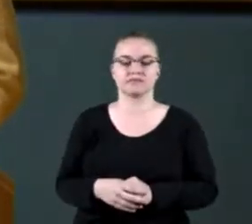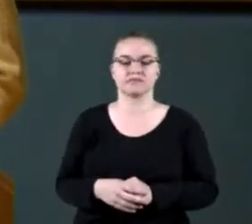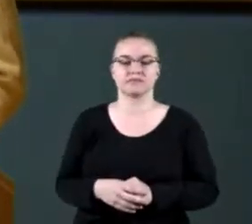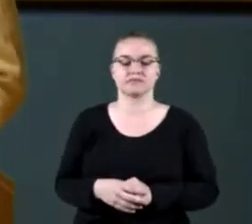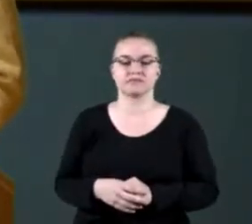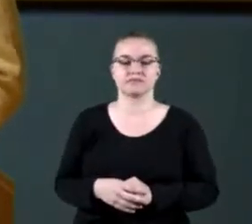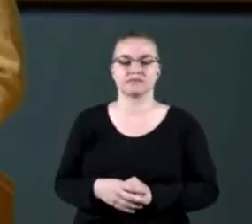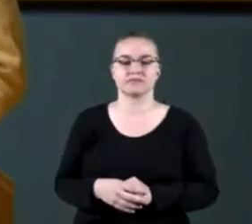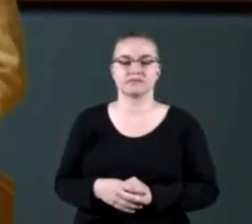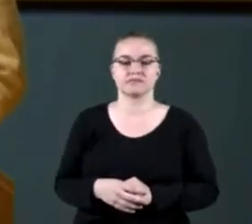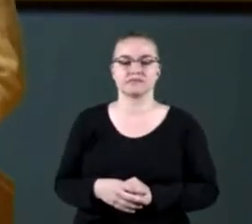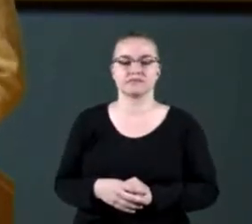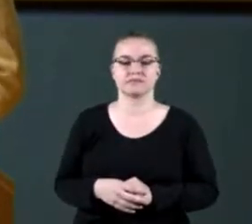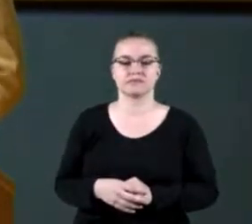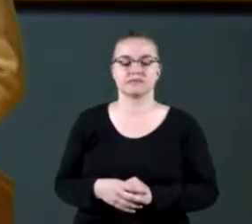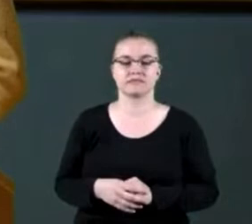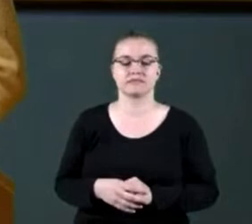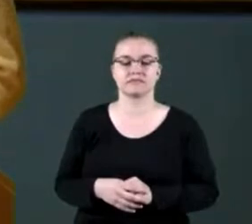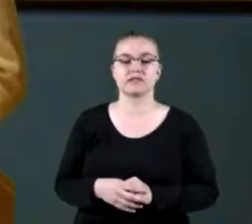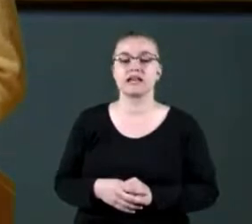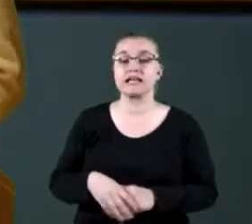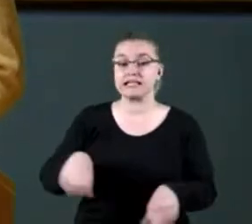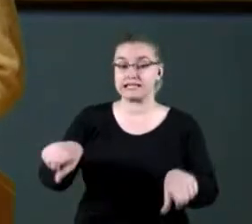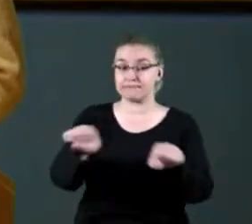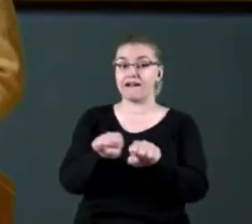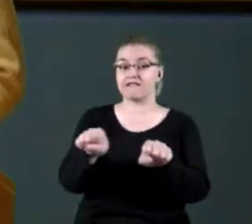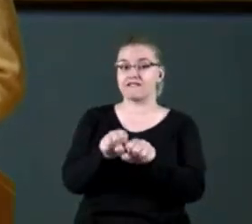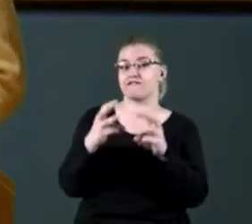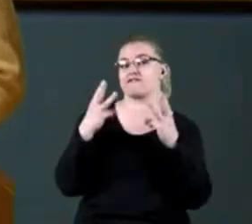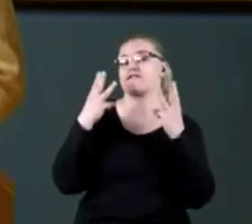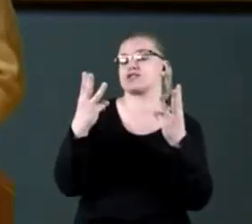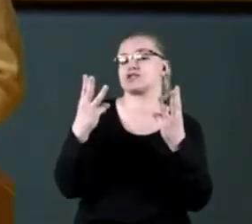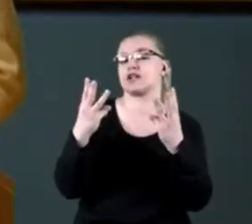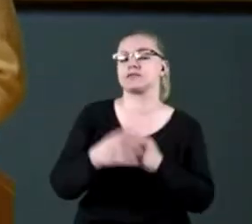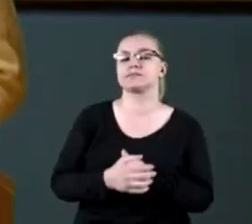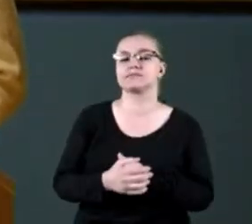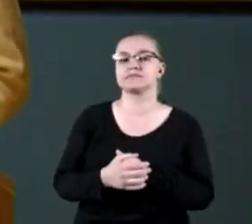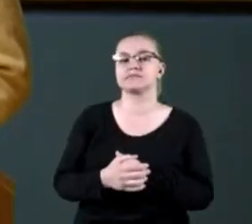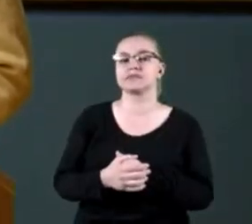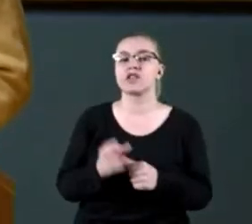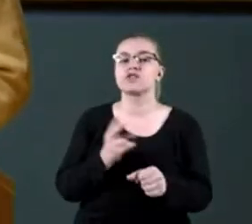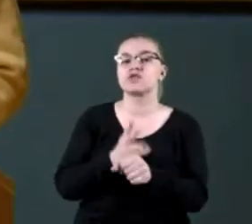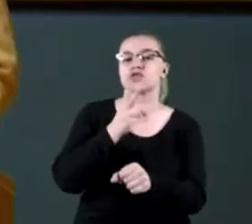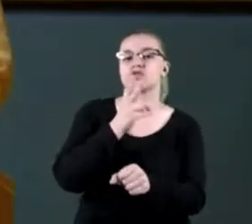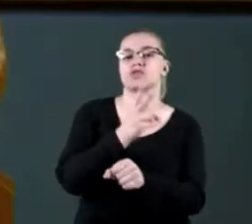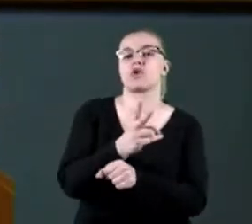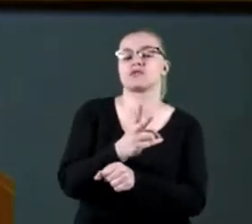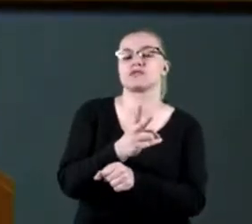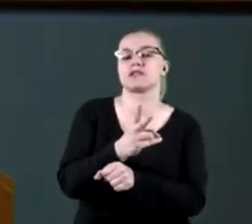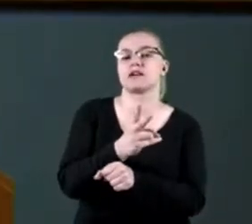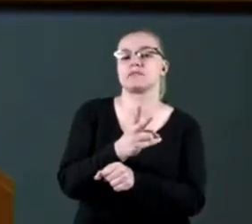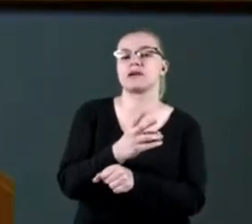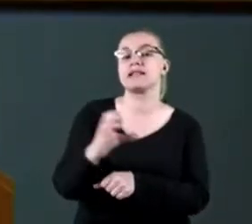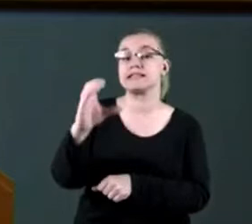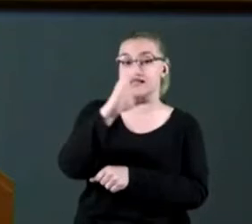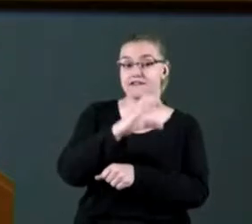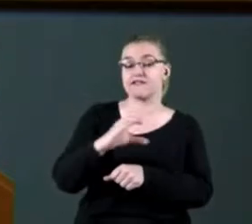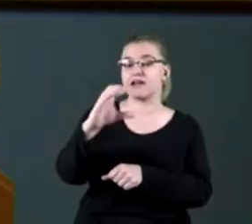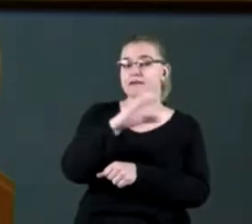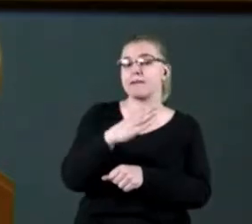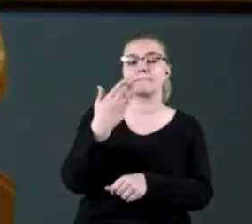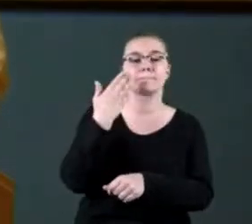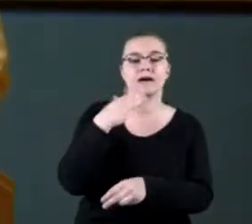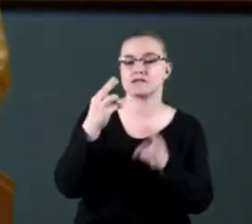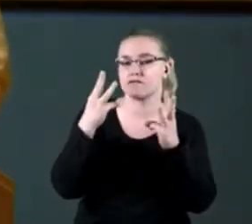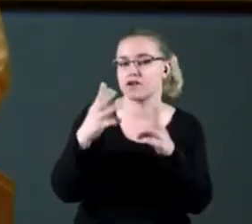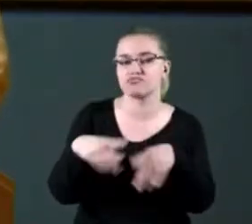also an opportunity. Innovation, digitalization, access to all this in an equal manner is absolutely necessary. We have